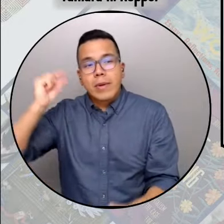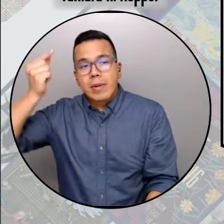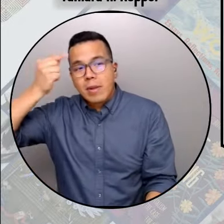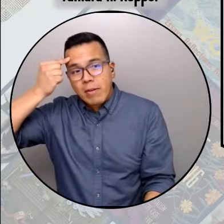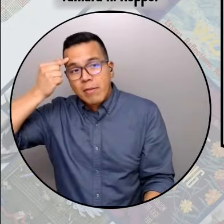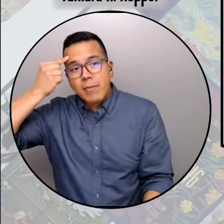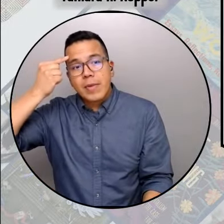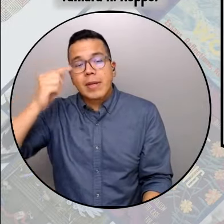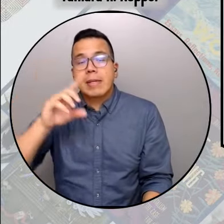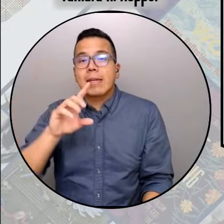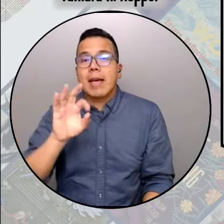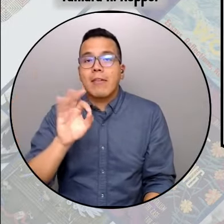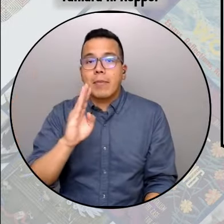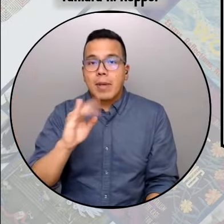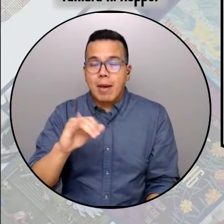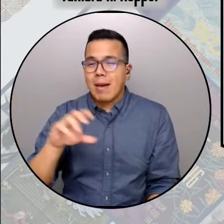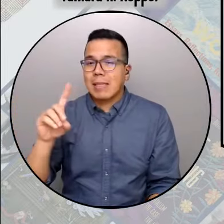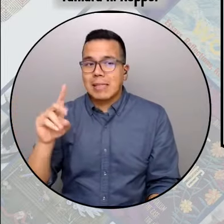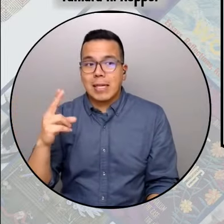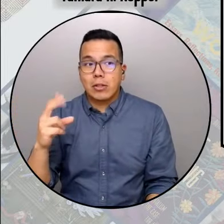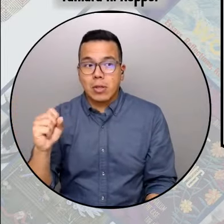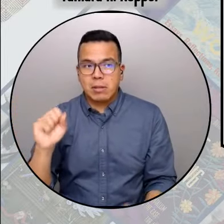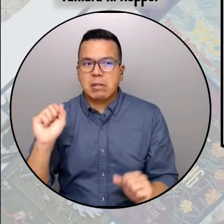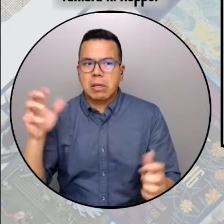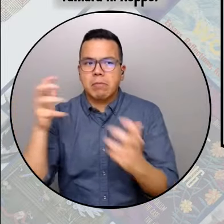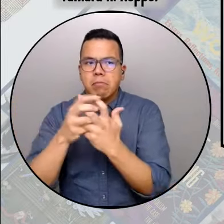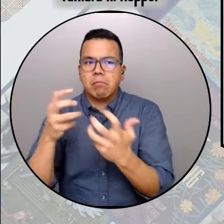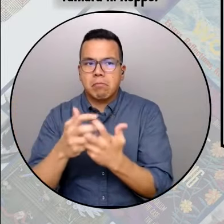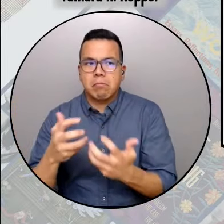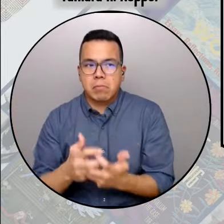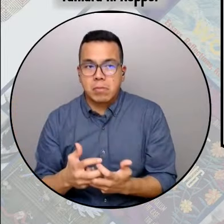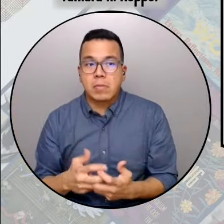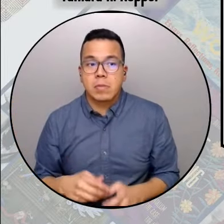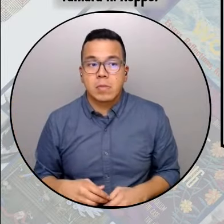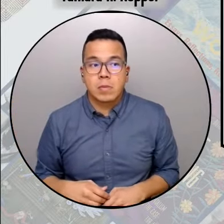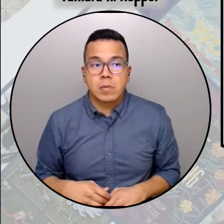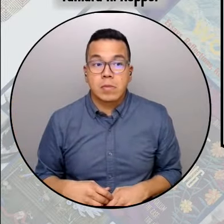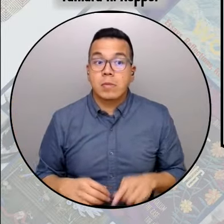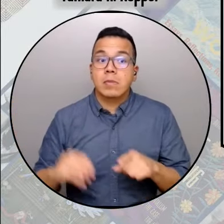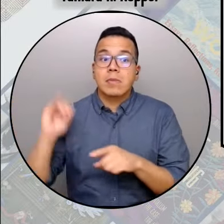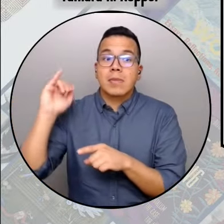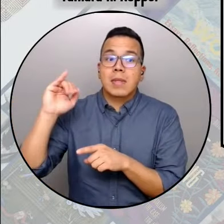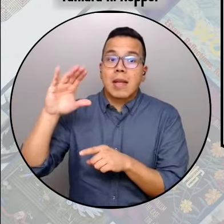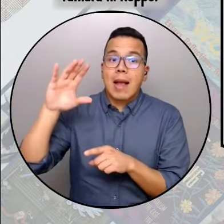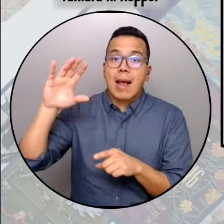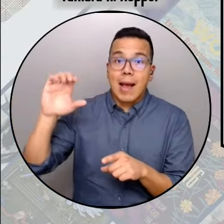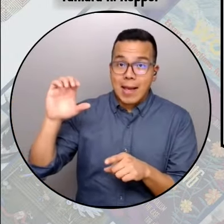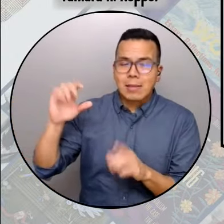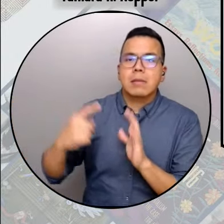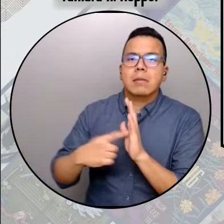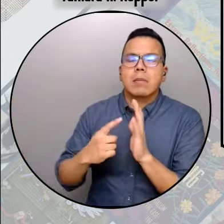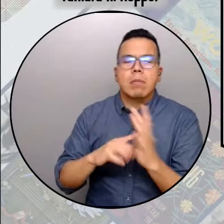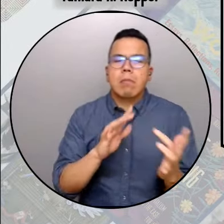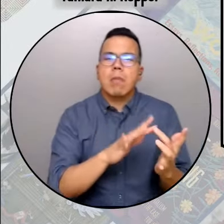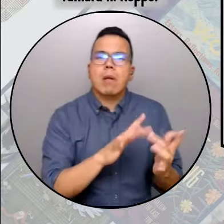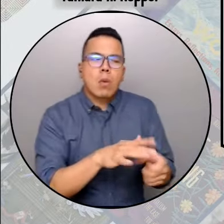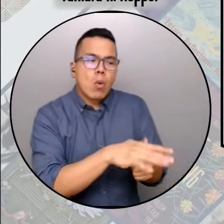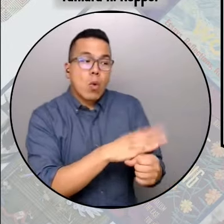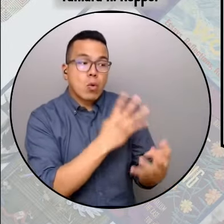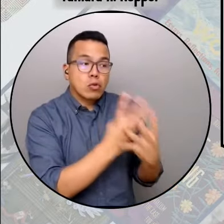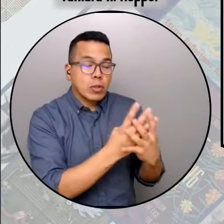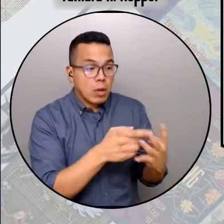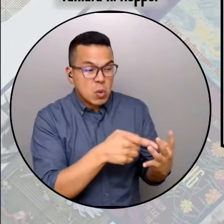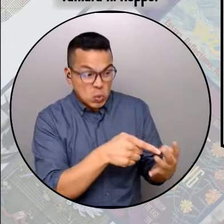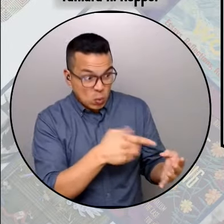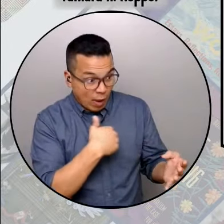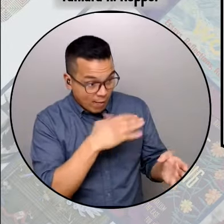databases operated by the FBI and DHS, right? And so this is where Immigration Customs Enforcement may request local jails to hold inmates beyond release